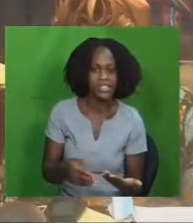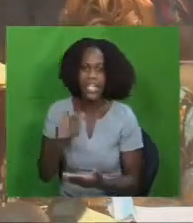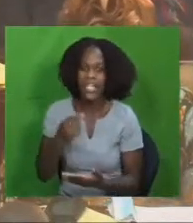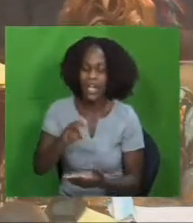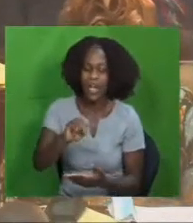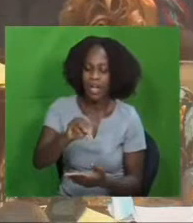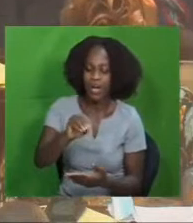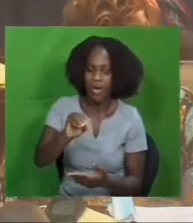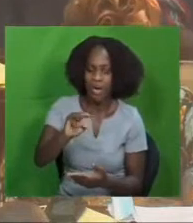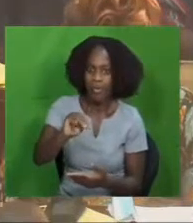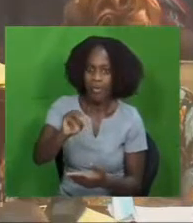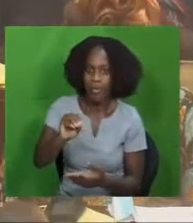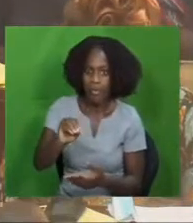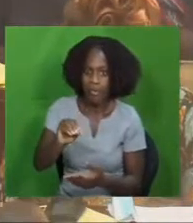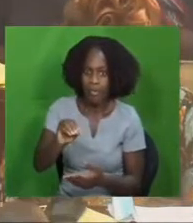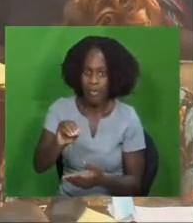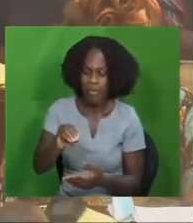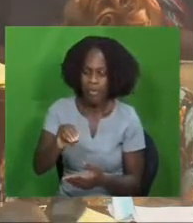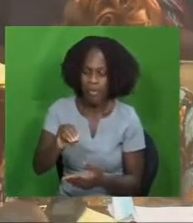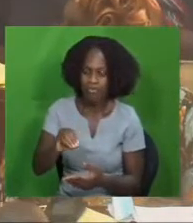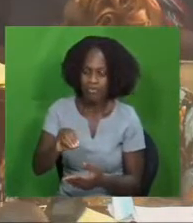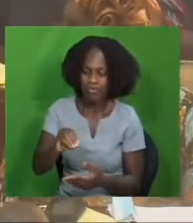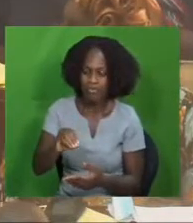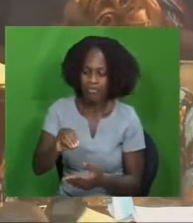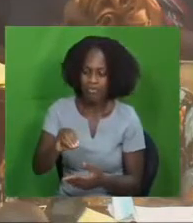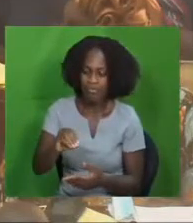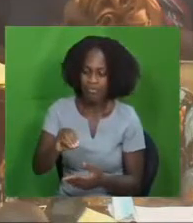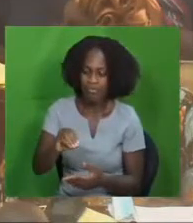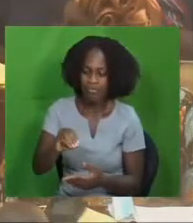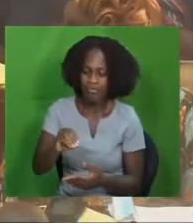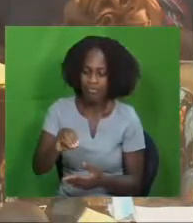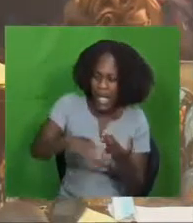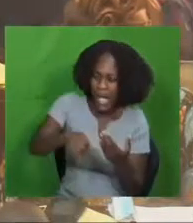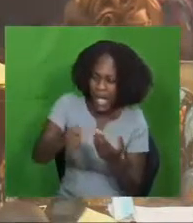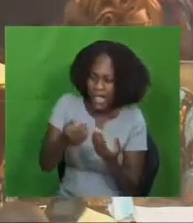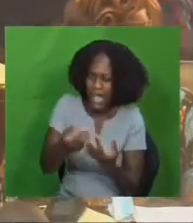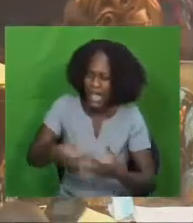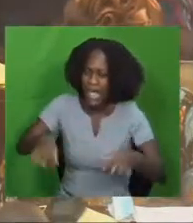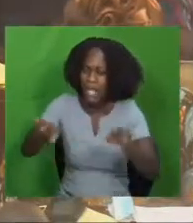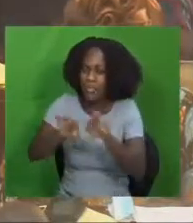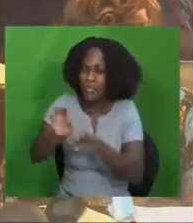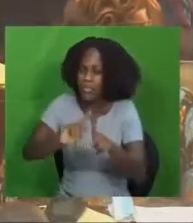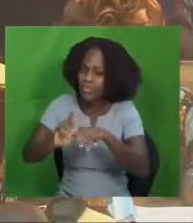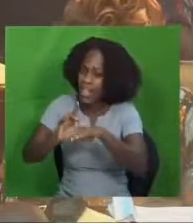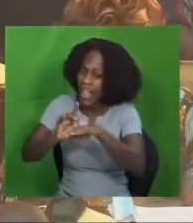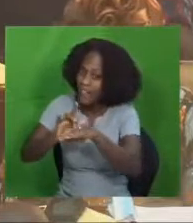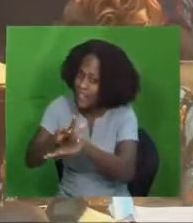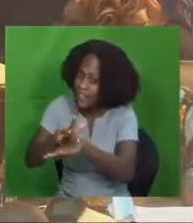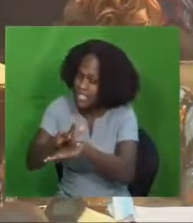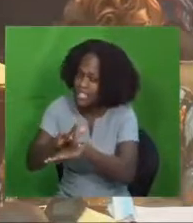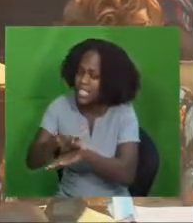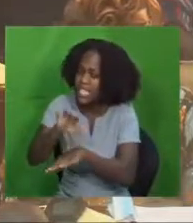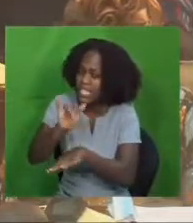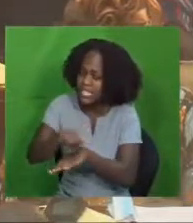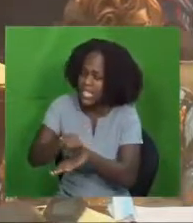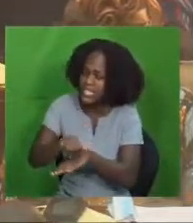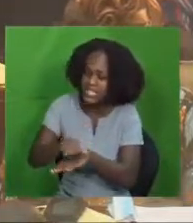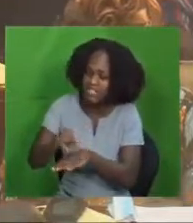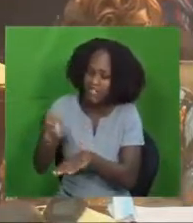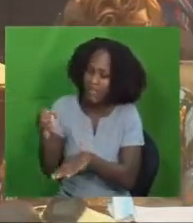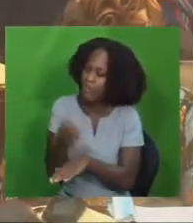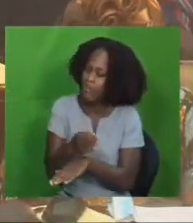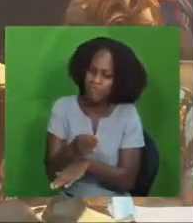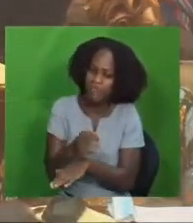agents, money issuers, and banks and key actors in the value chain will be affected has also been taken care of. So